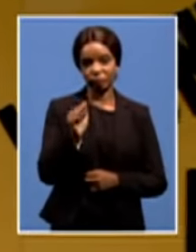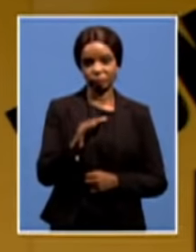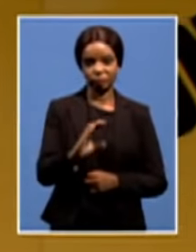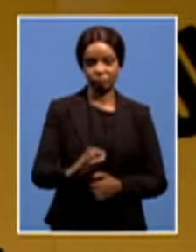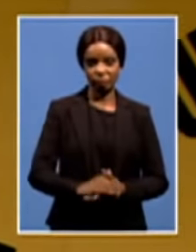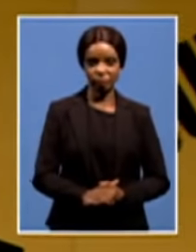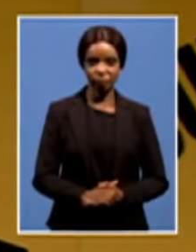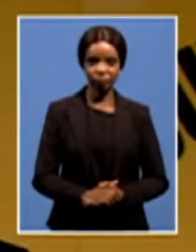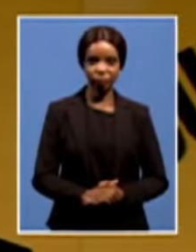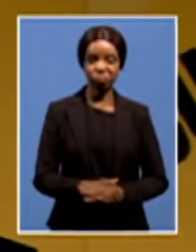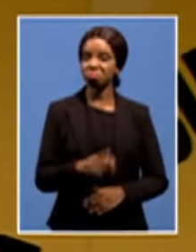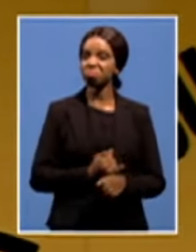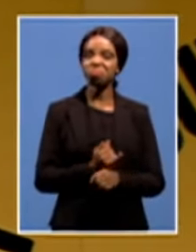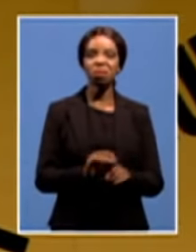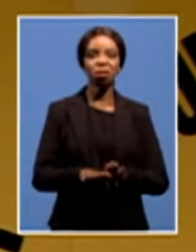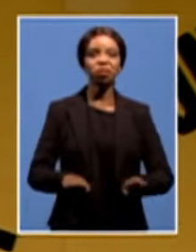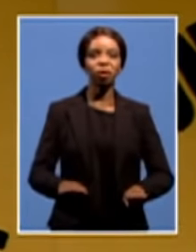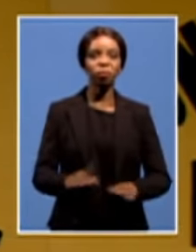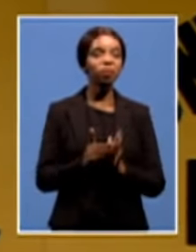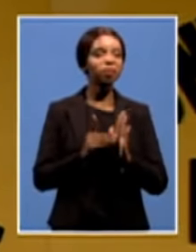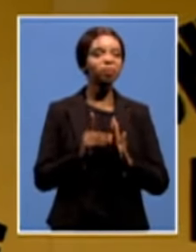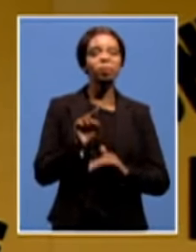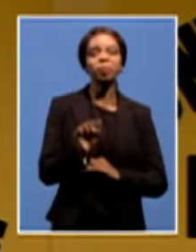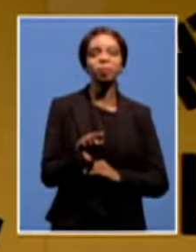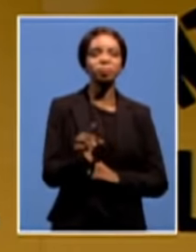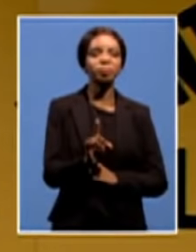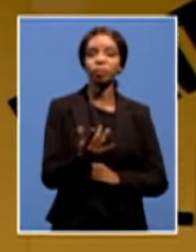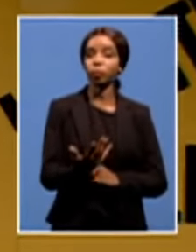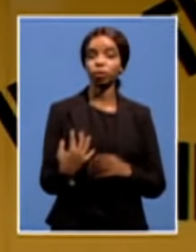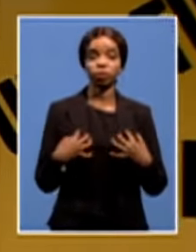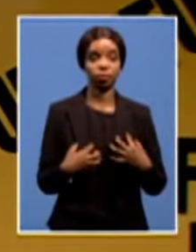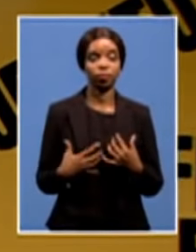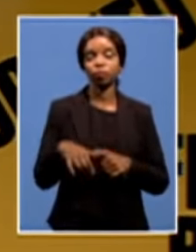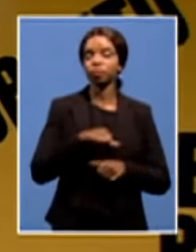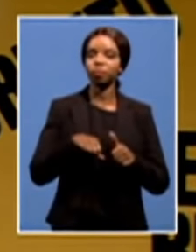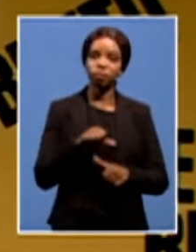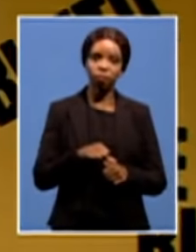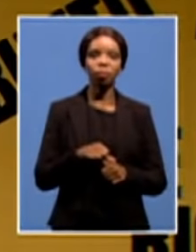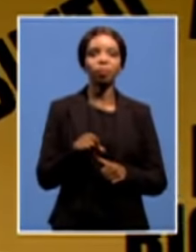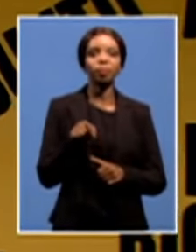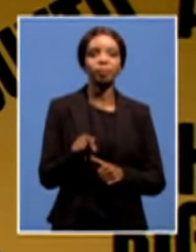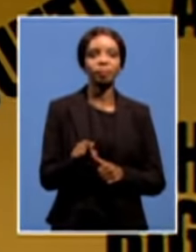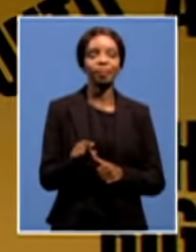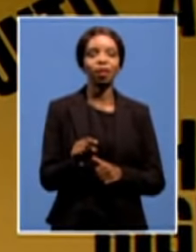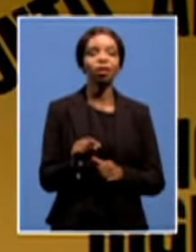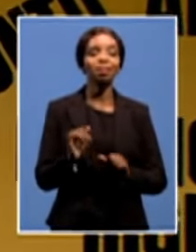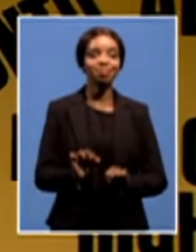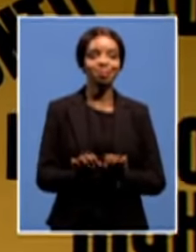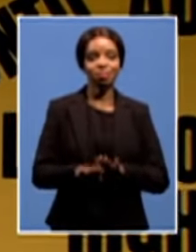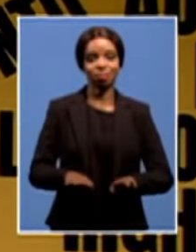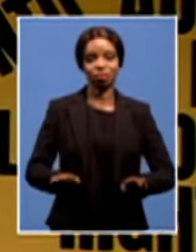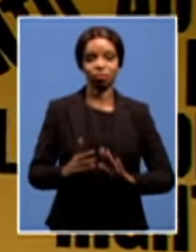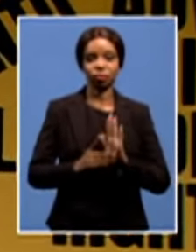is early childhood development? It refers to the physical, emotional, social and cognitive development of a